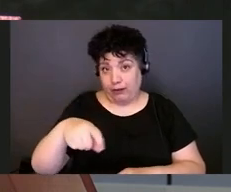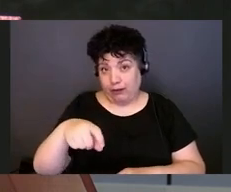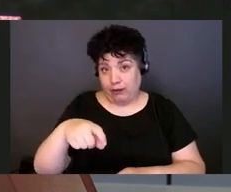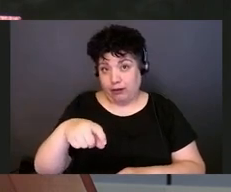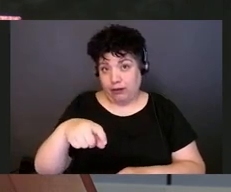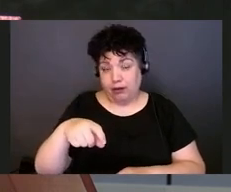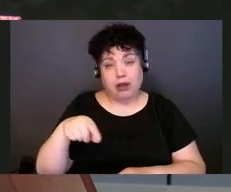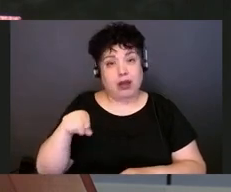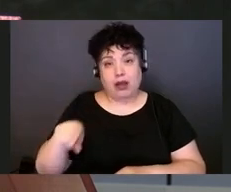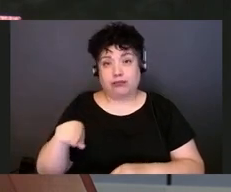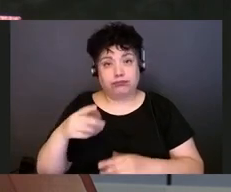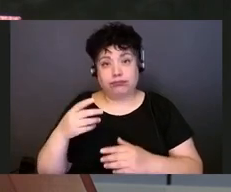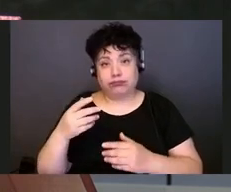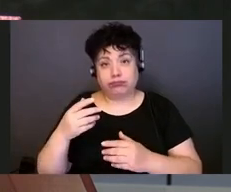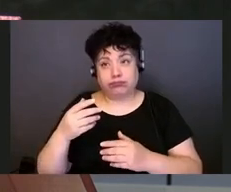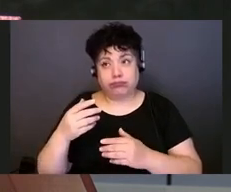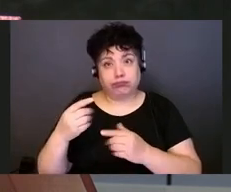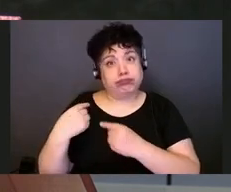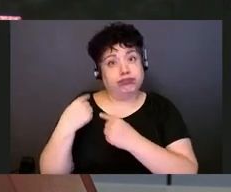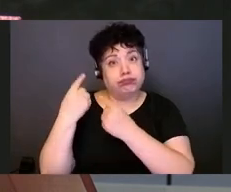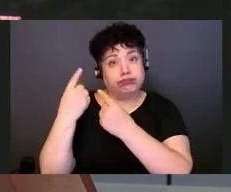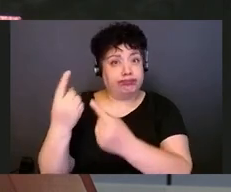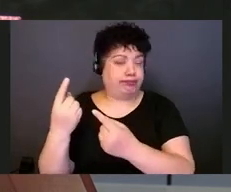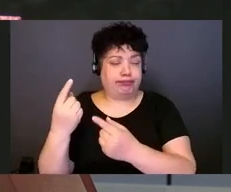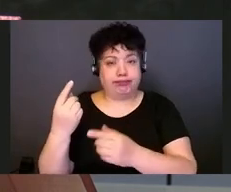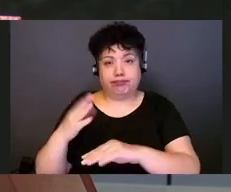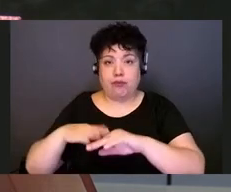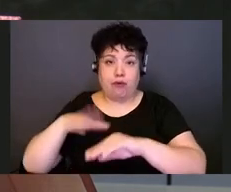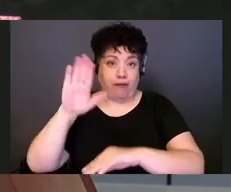for more than 11,000 years.